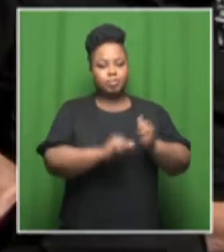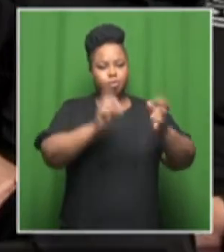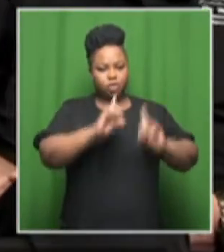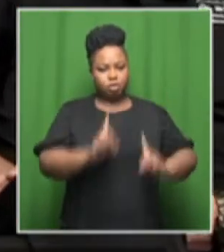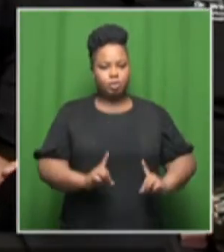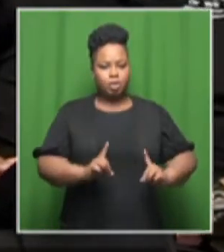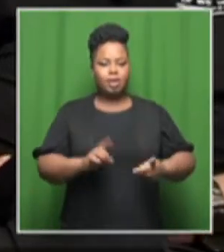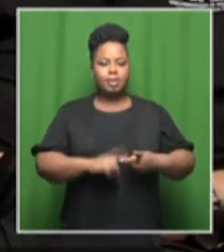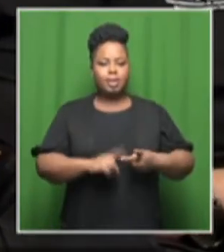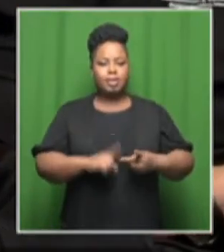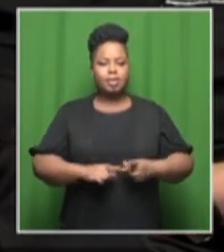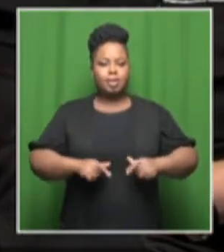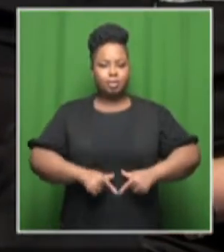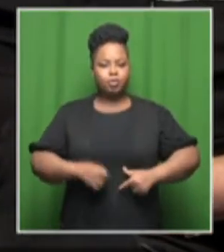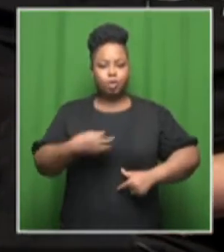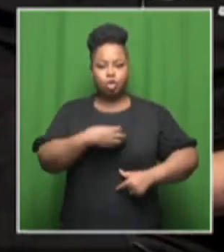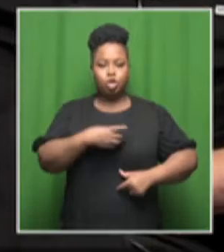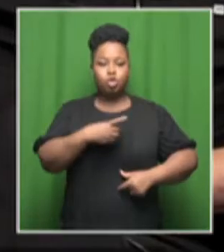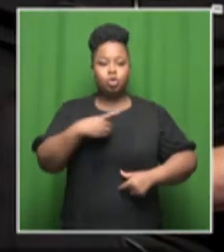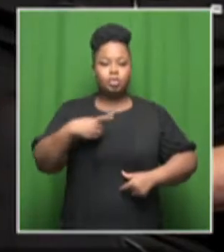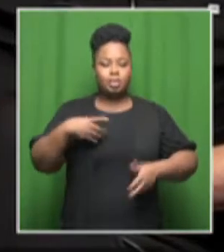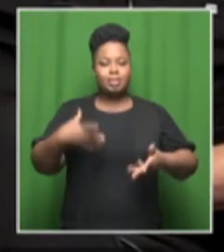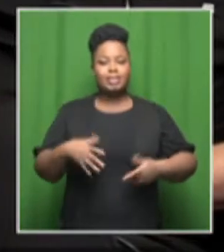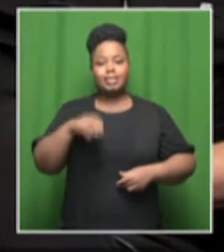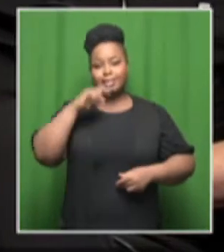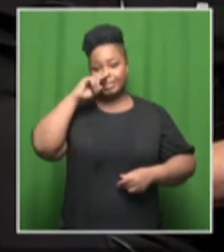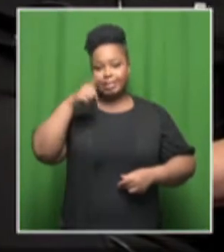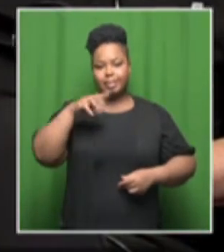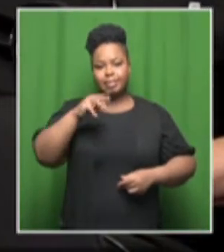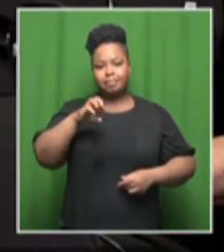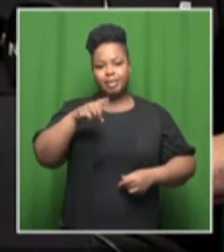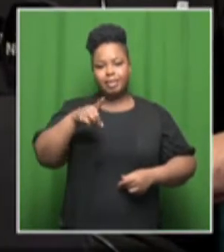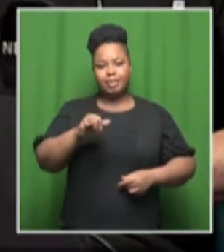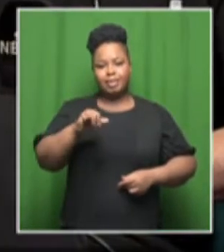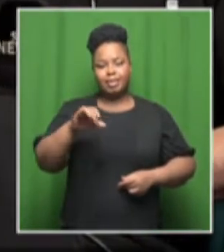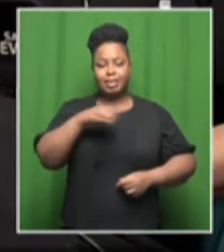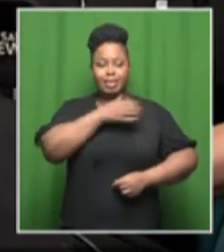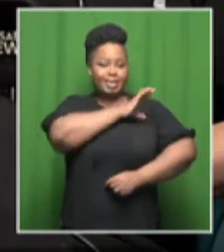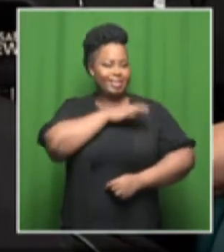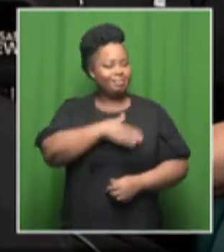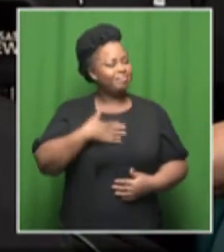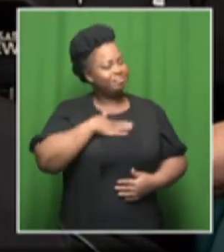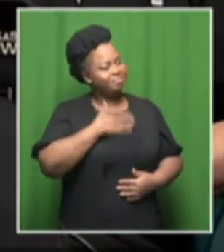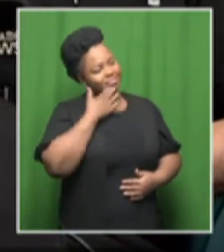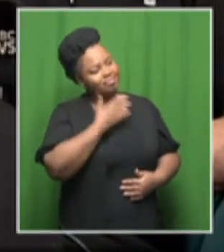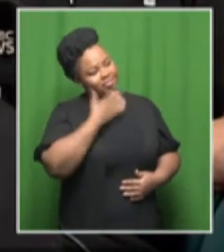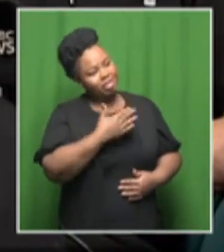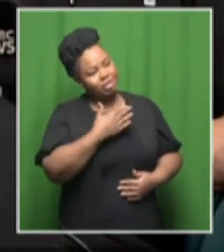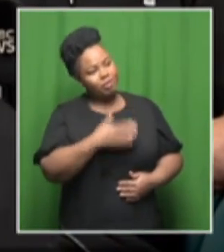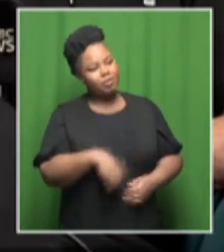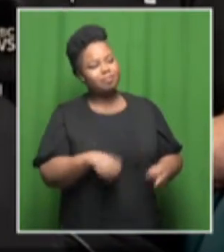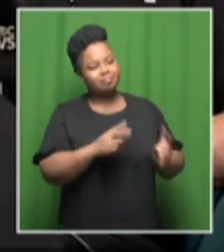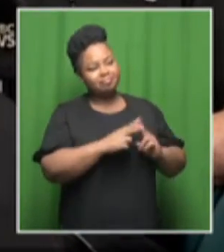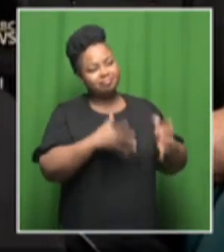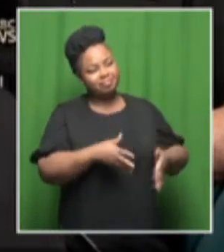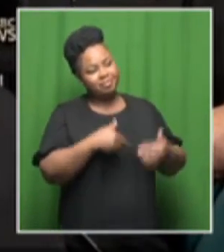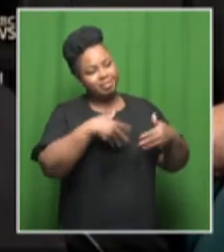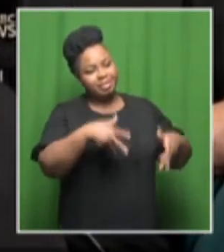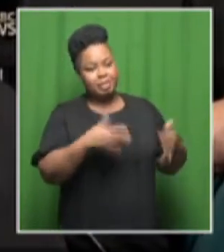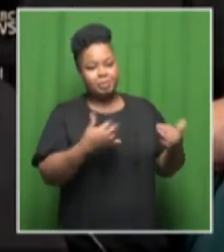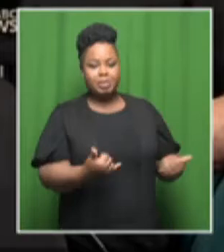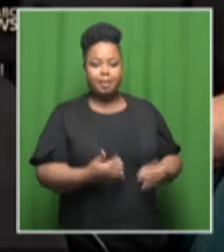obstetrician and gynaecologist at the Sandton Mediclinic. Dr. Fantonda, what a pleasure. Thank you very, very much for having us here in your